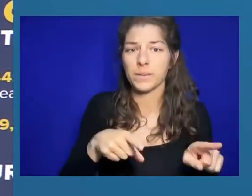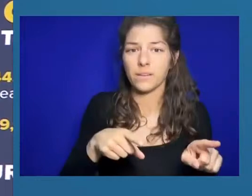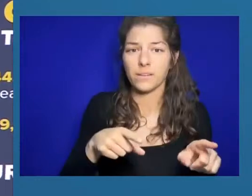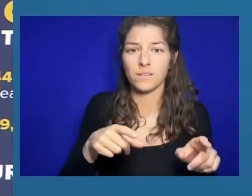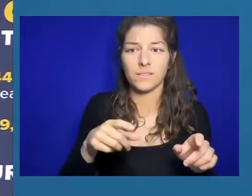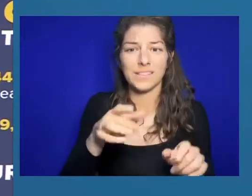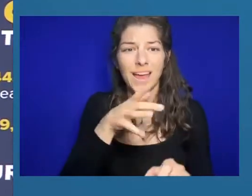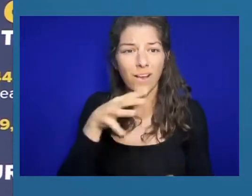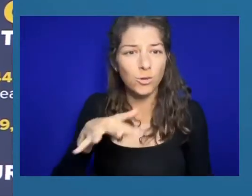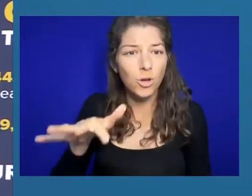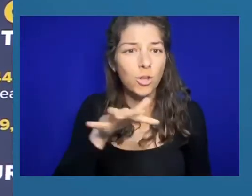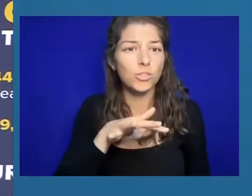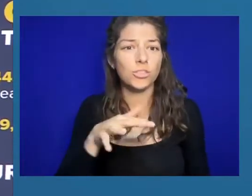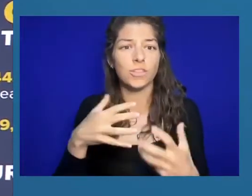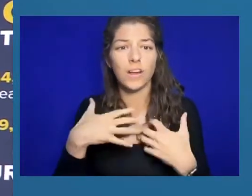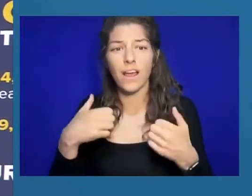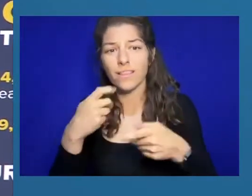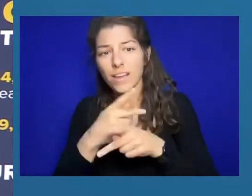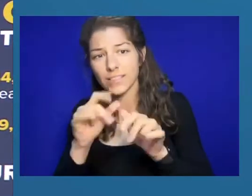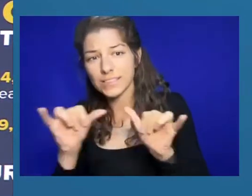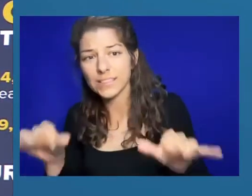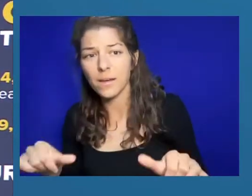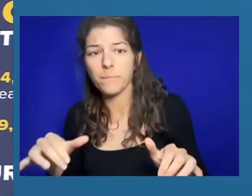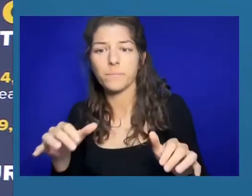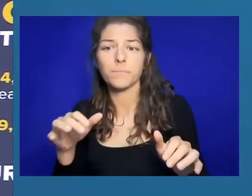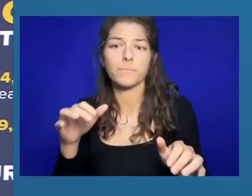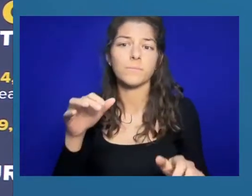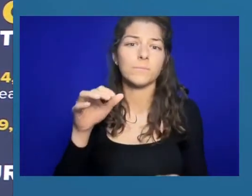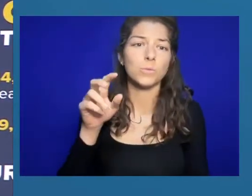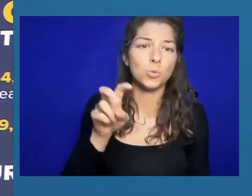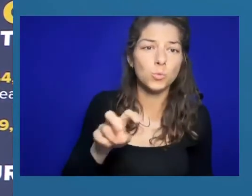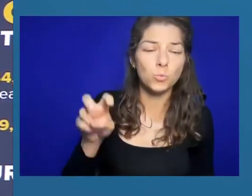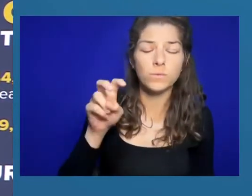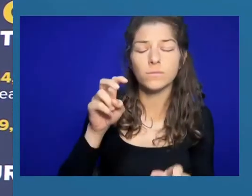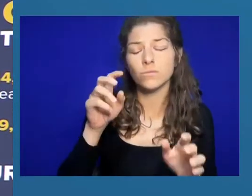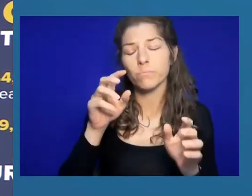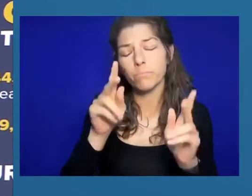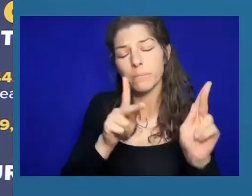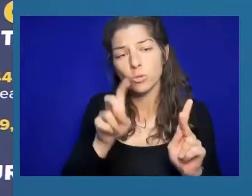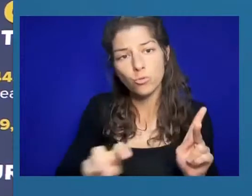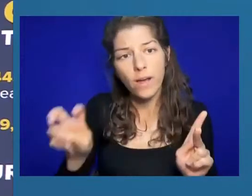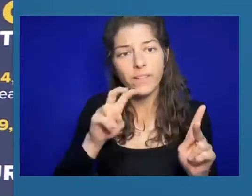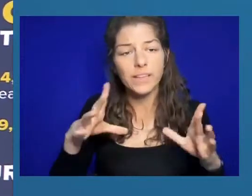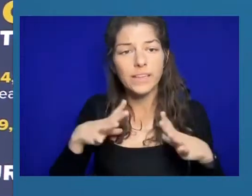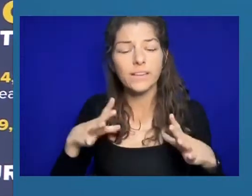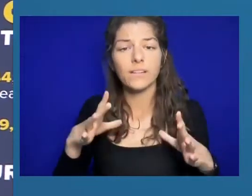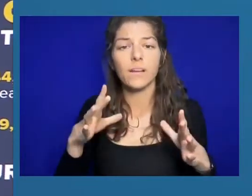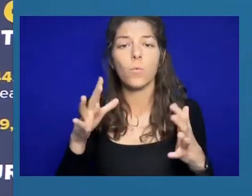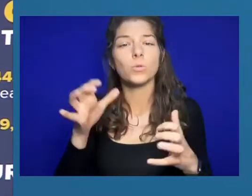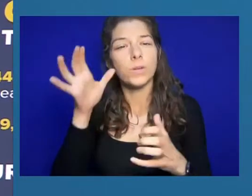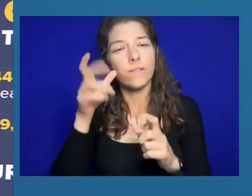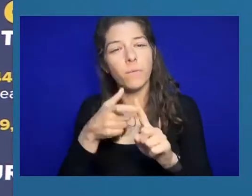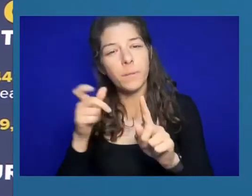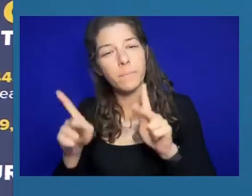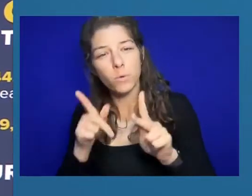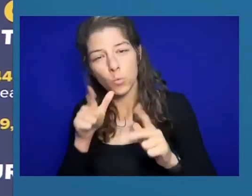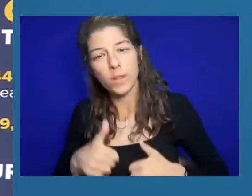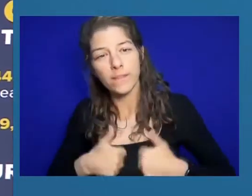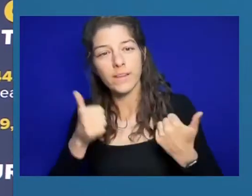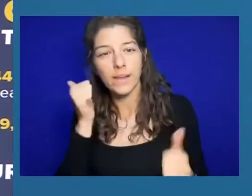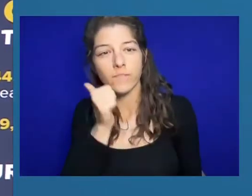agriculture and our healthcare system, tourism. I want you to hear from the people who live this every